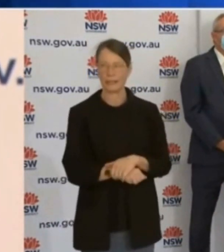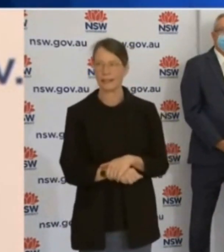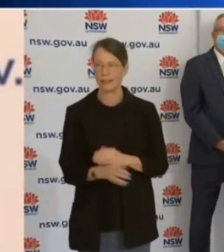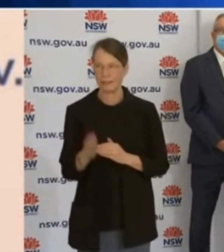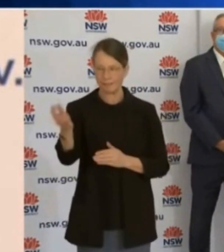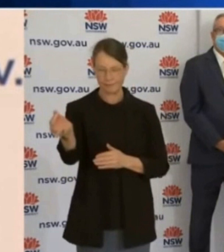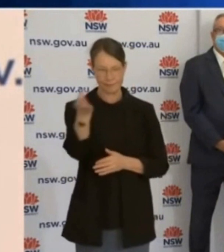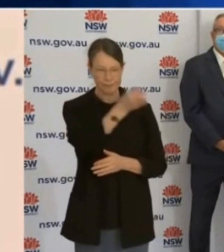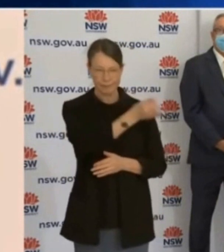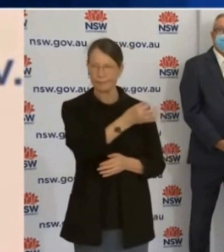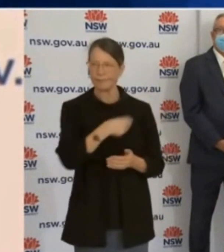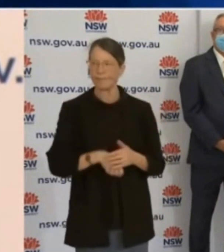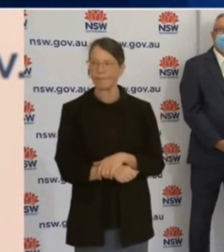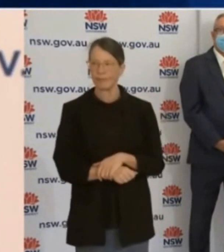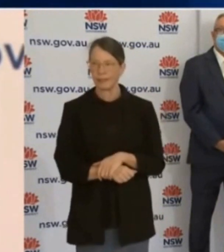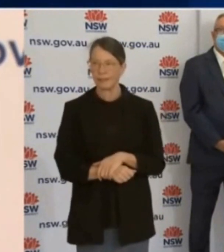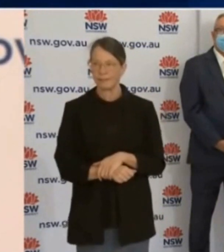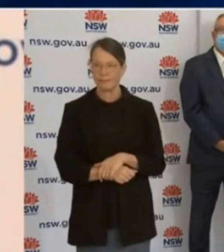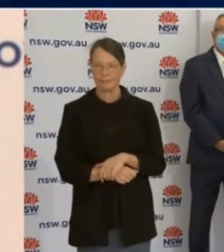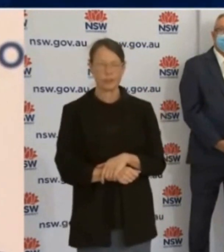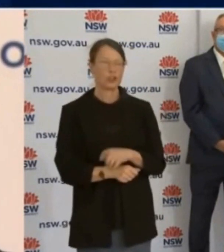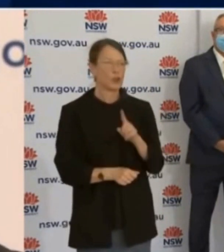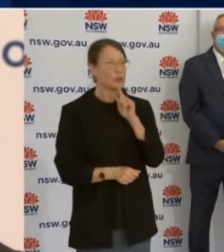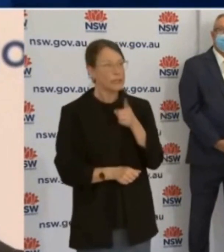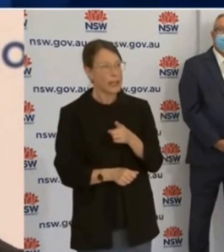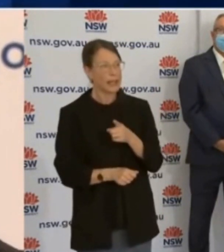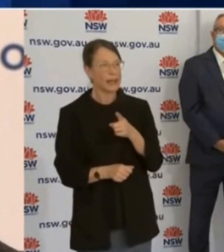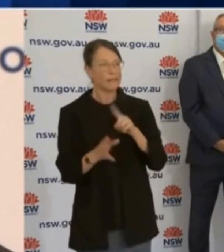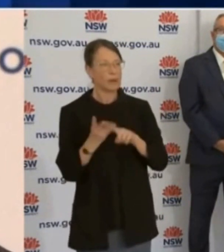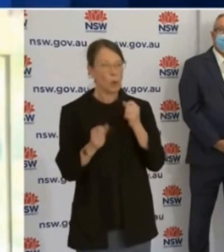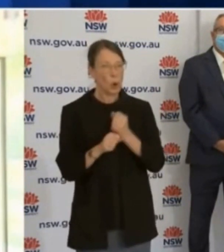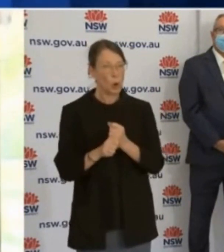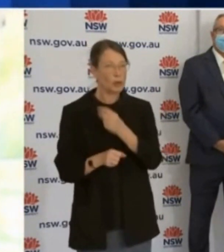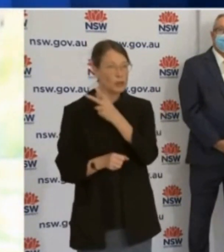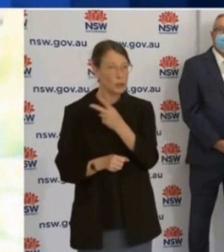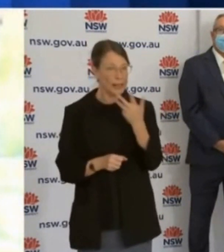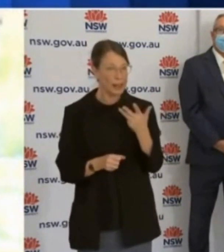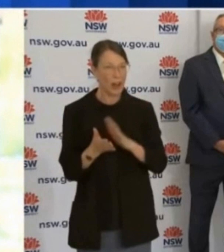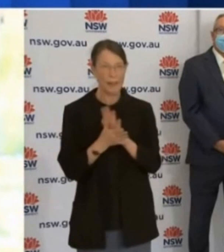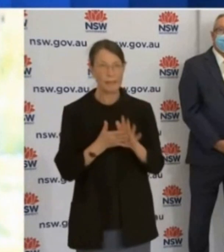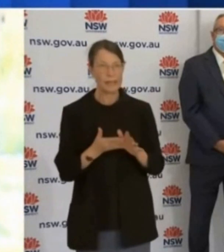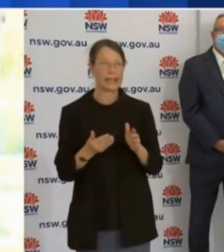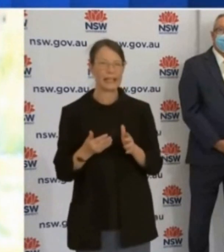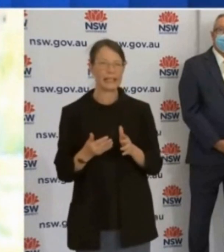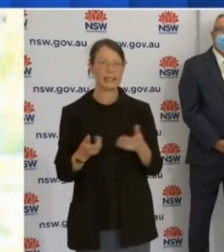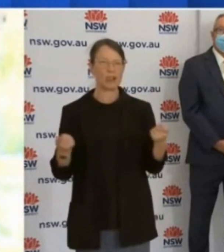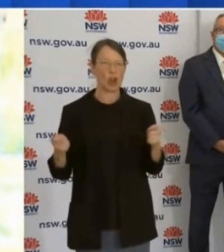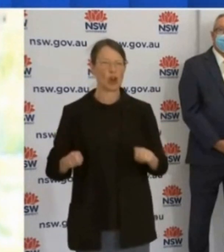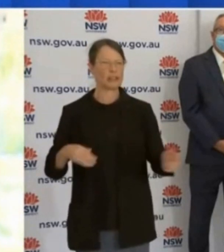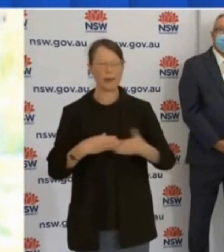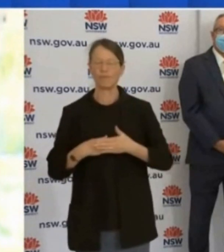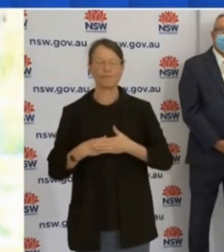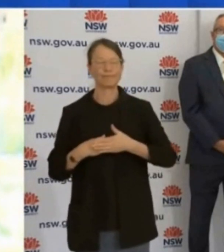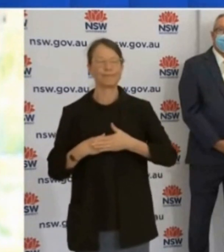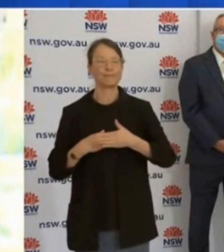question. I'm sorry? You keep promising freedoms from August 29th. So does that mean some office workers can go back to the office? Does that mean groups of more than